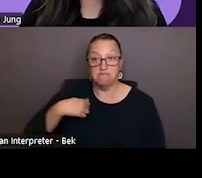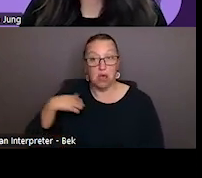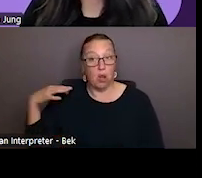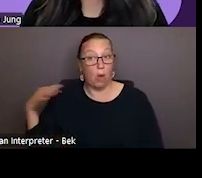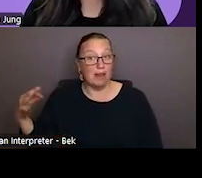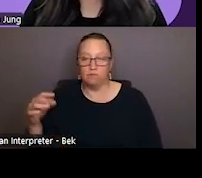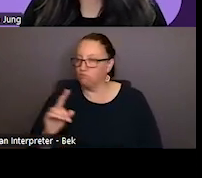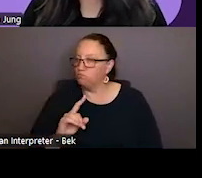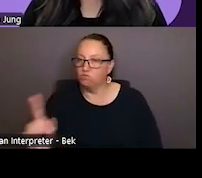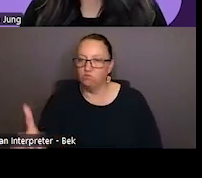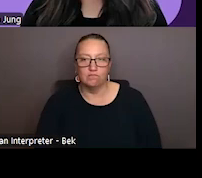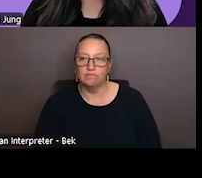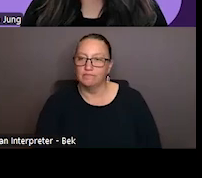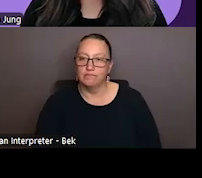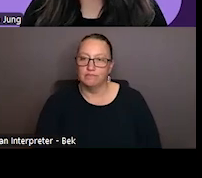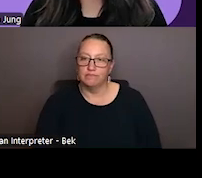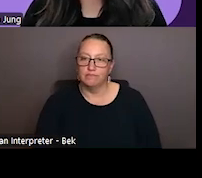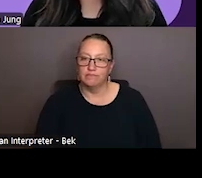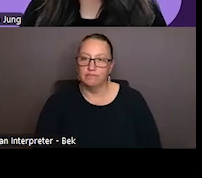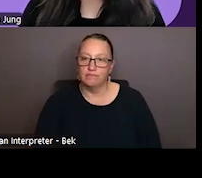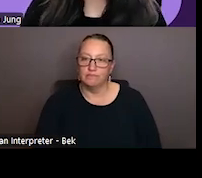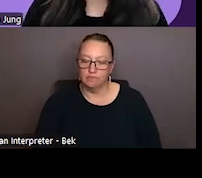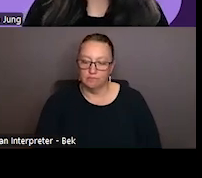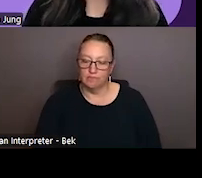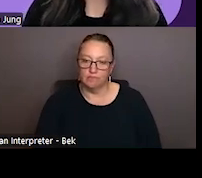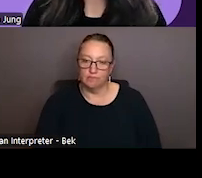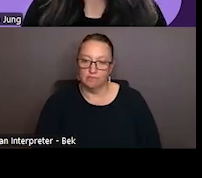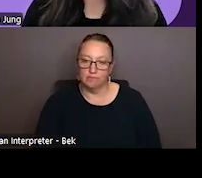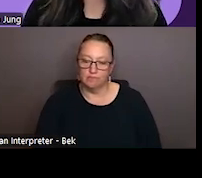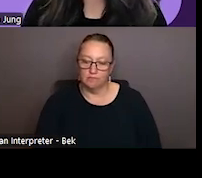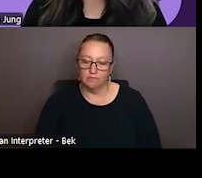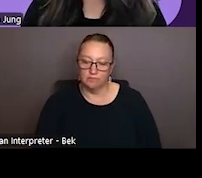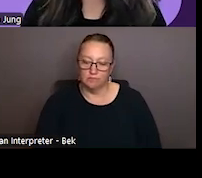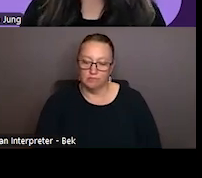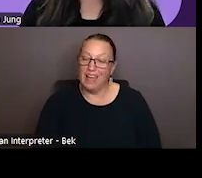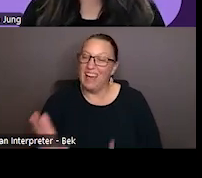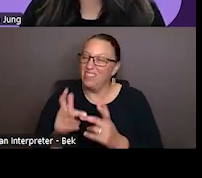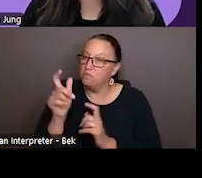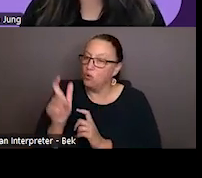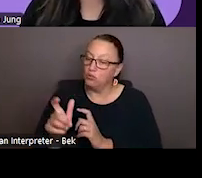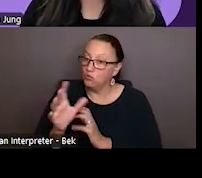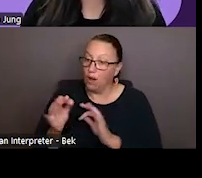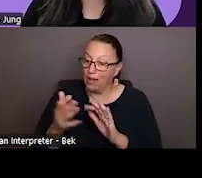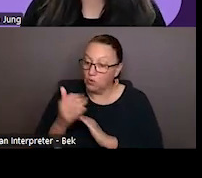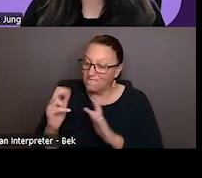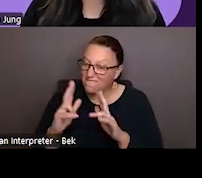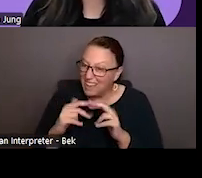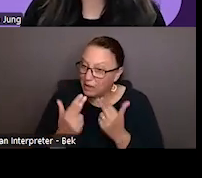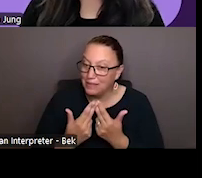self-nominate. Nominations are accepted by another individual who is not a member of the nominee's family or a